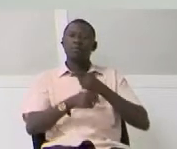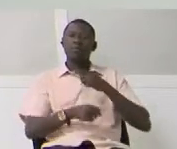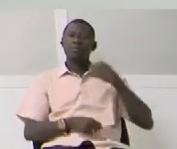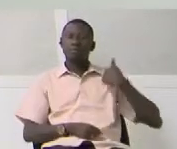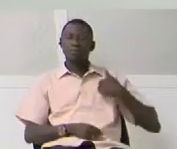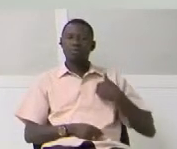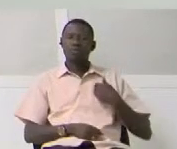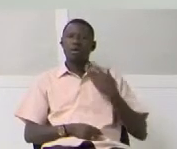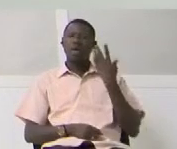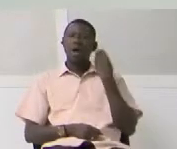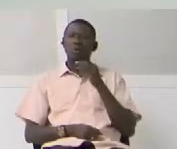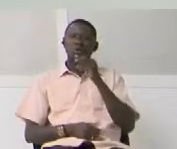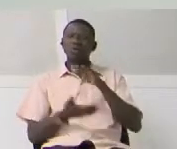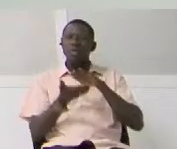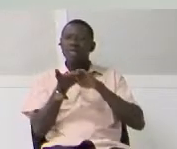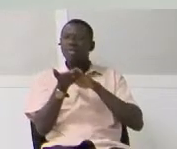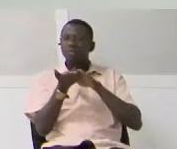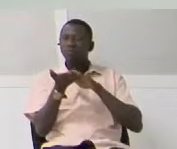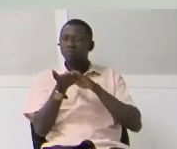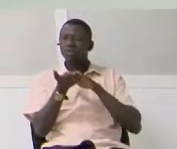the situation?